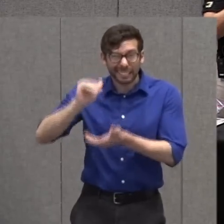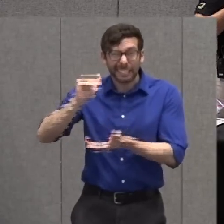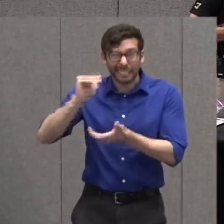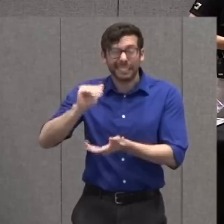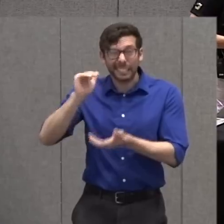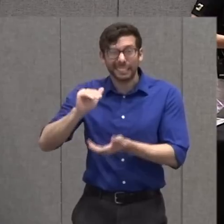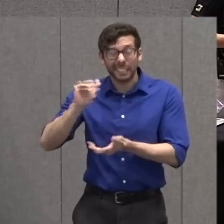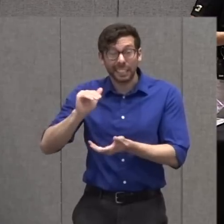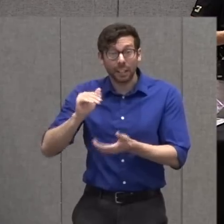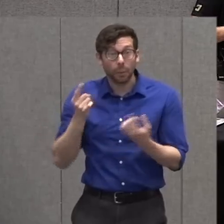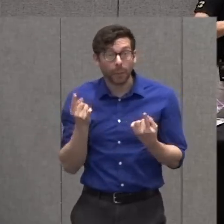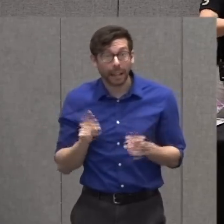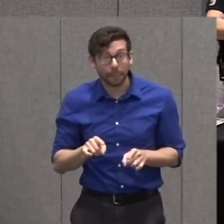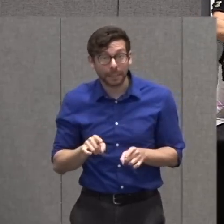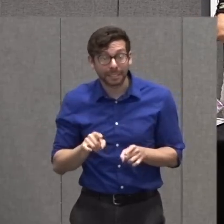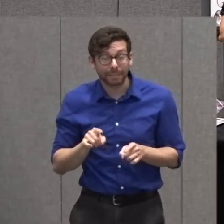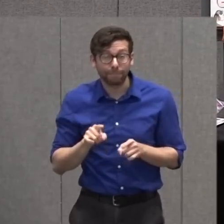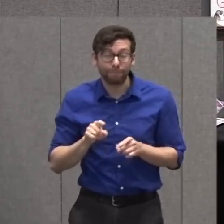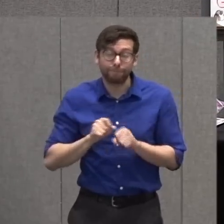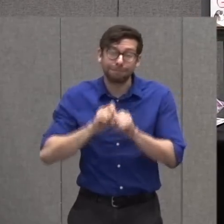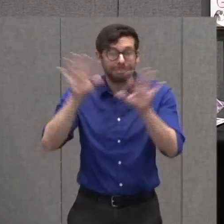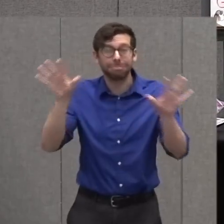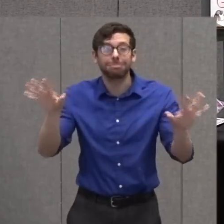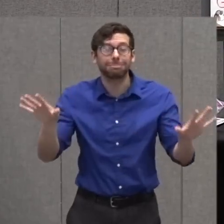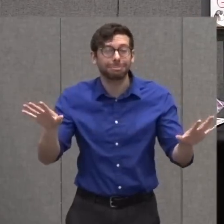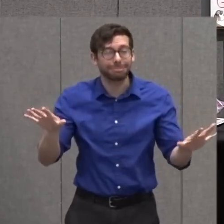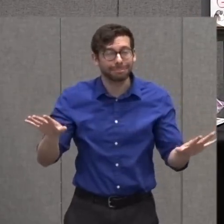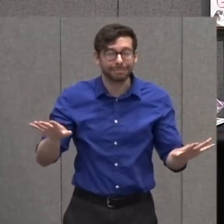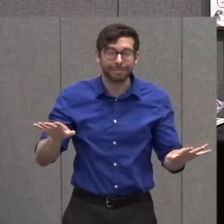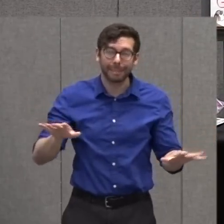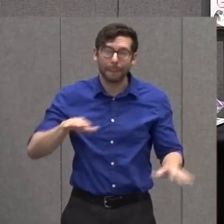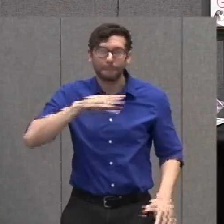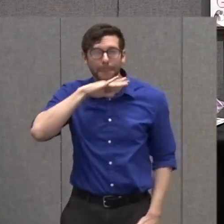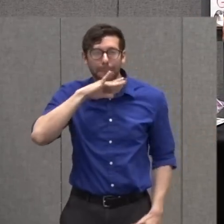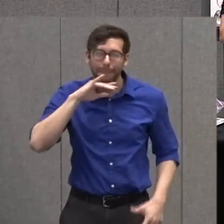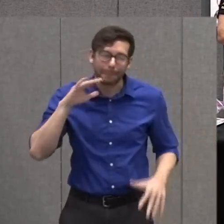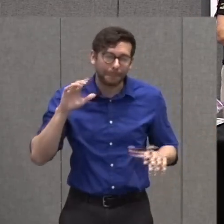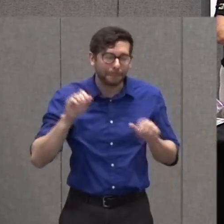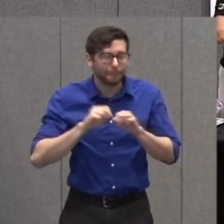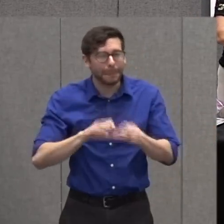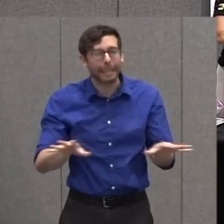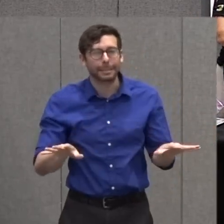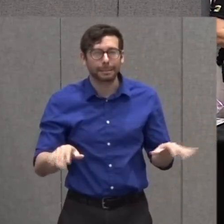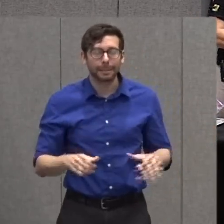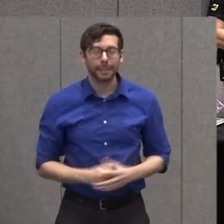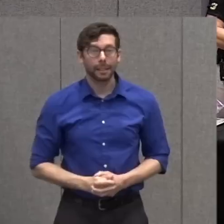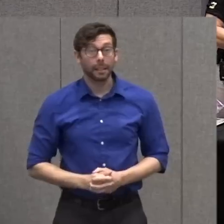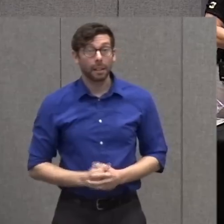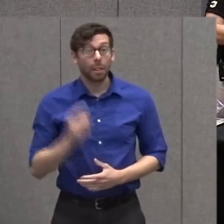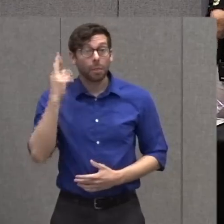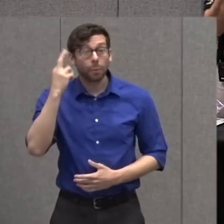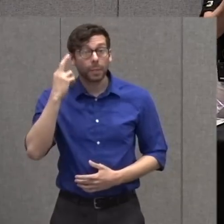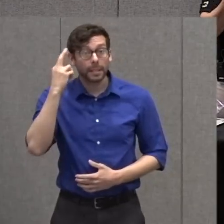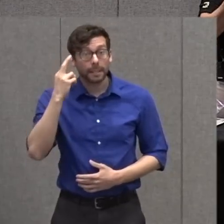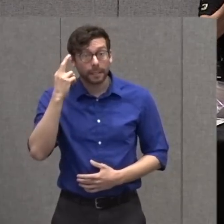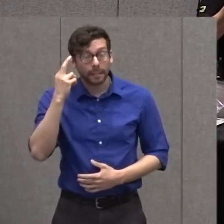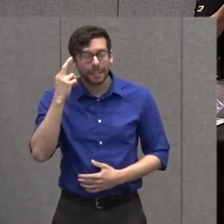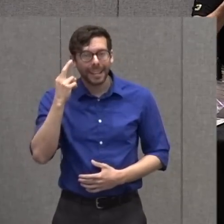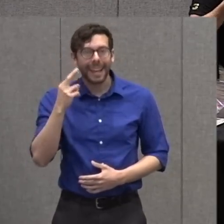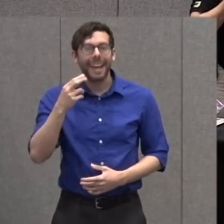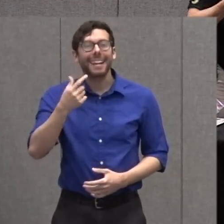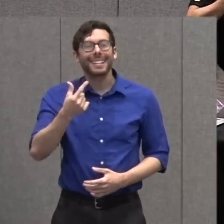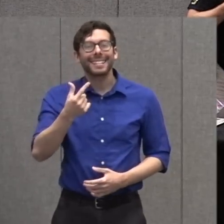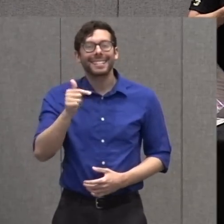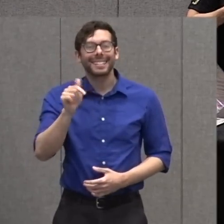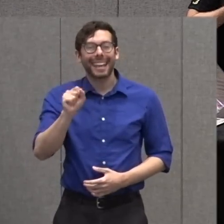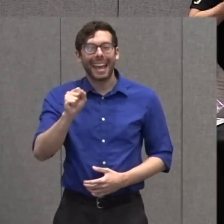mess. Mace? It makes a big mess. Don't do it. Your And mom the won't be happy. reason is the gas is escaping.